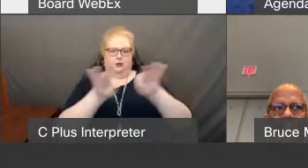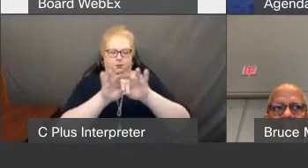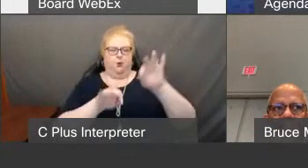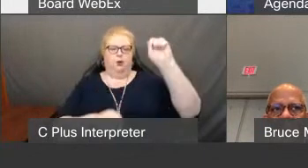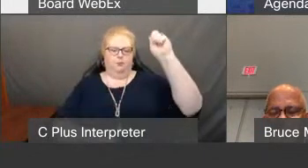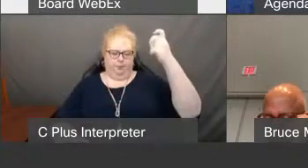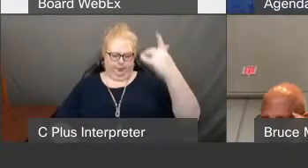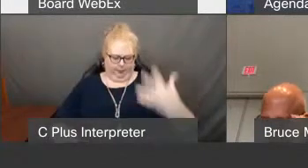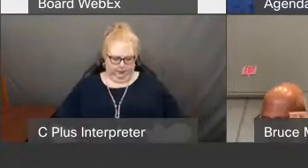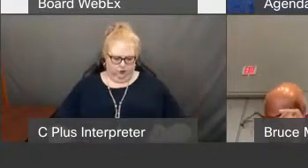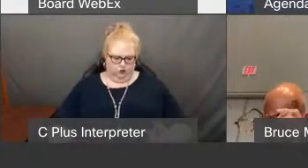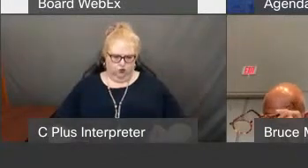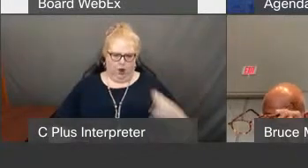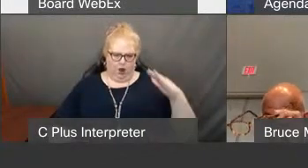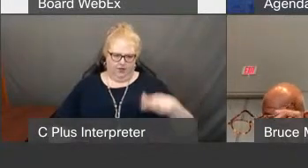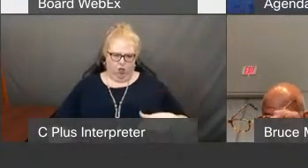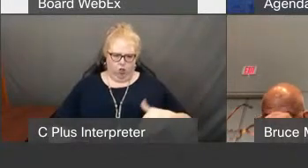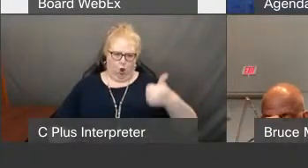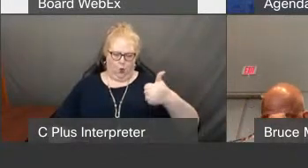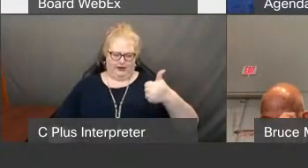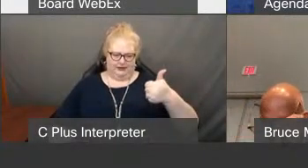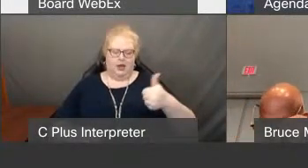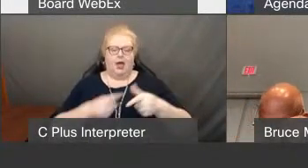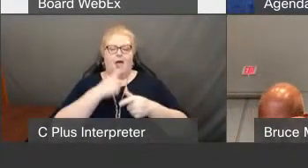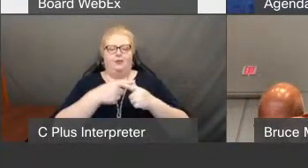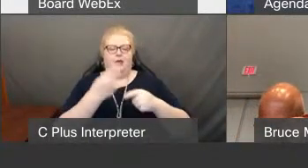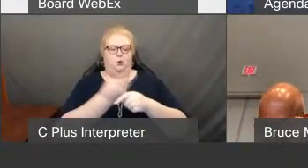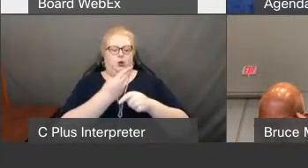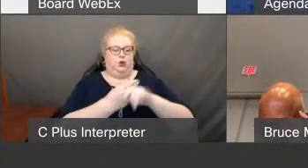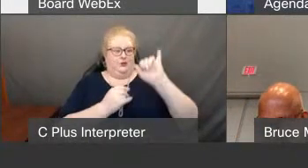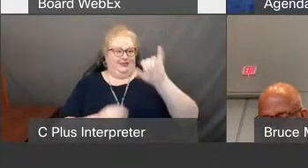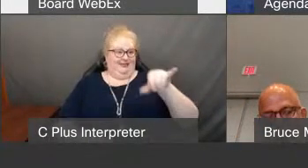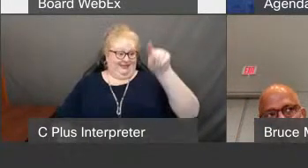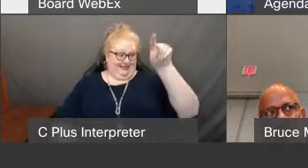used those rankings from that group to help us determine the weighted